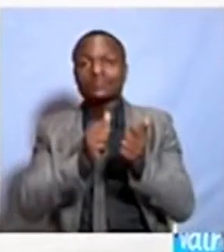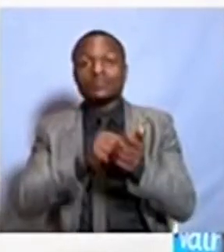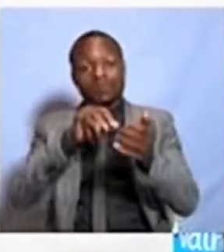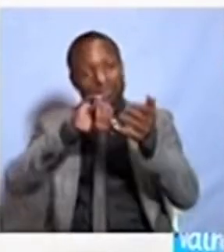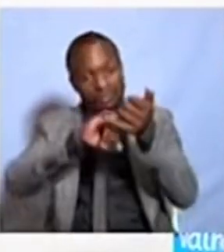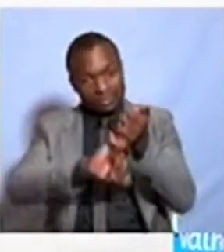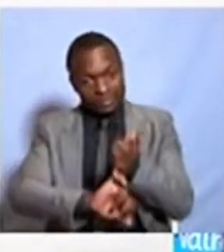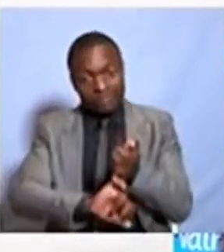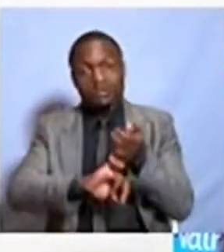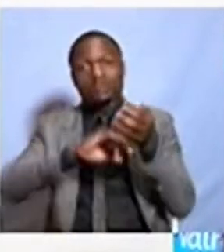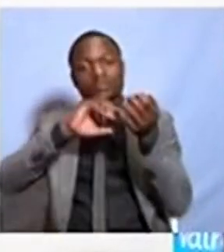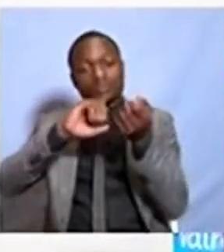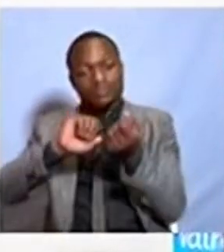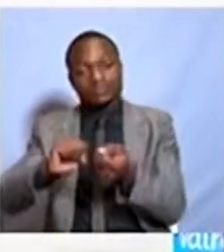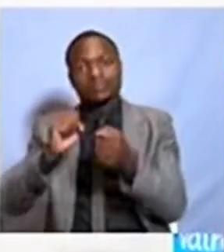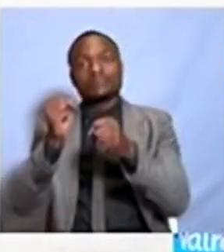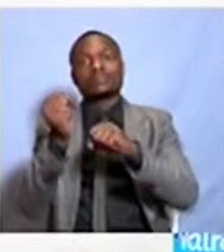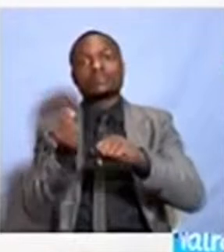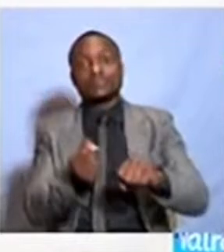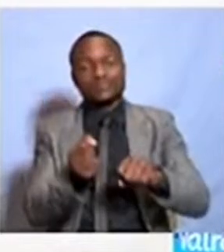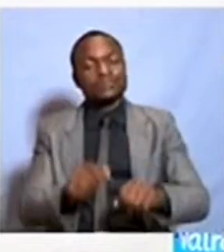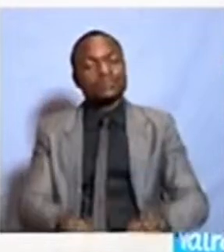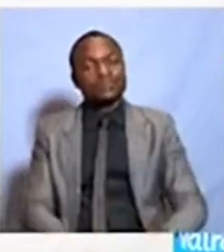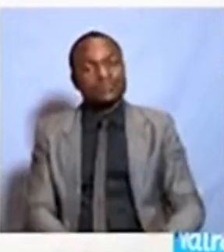social protection.